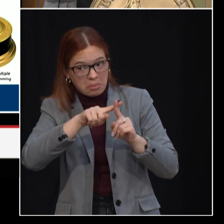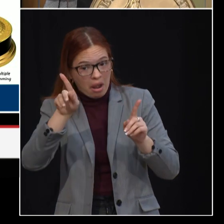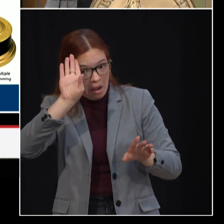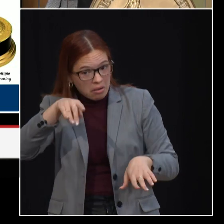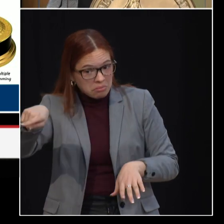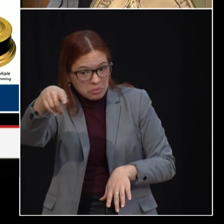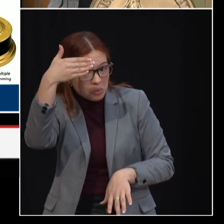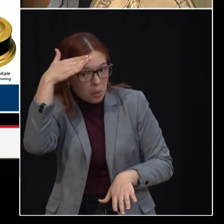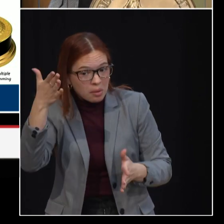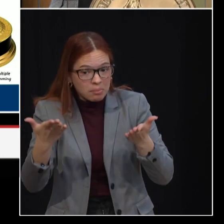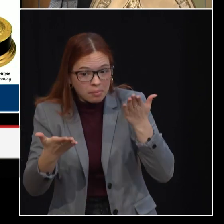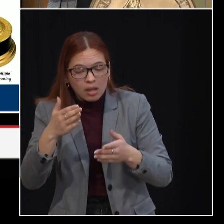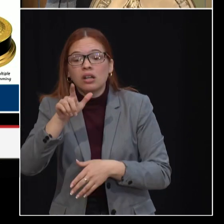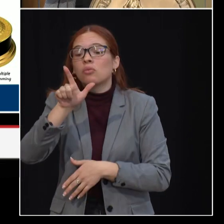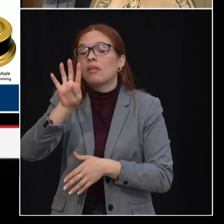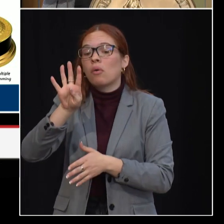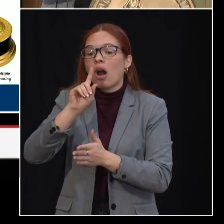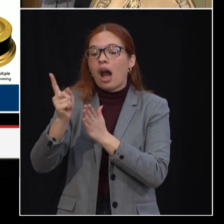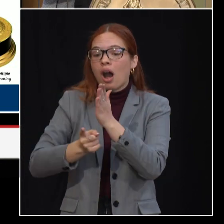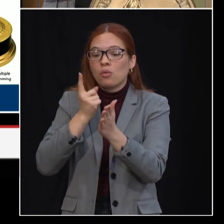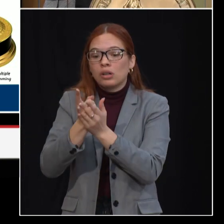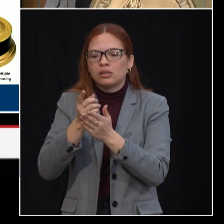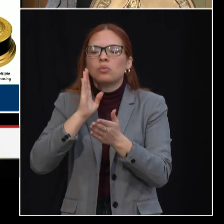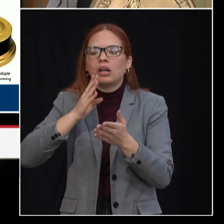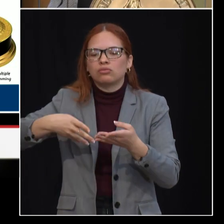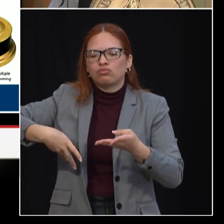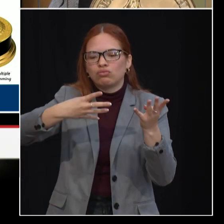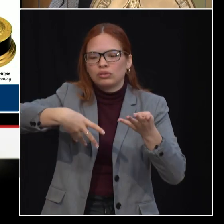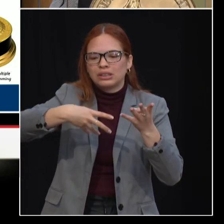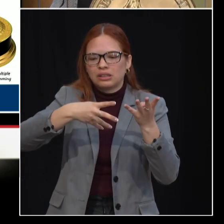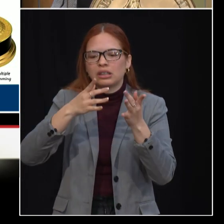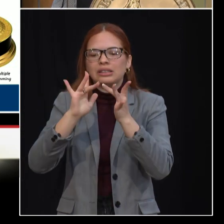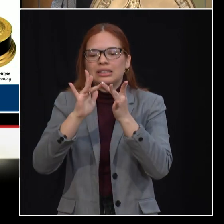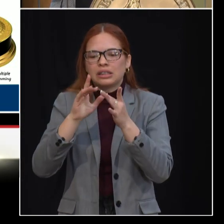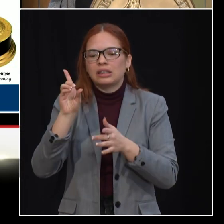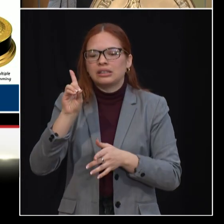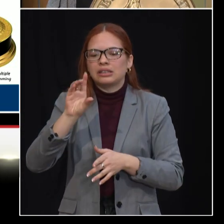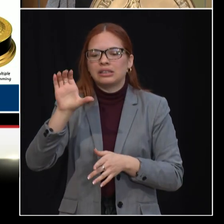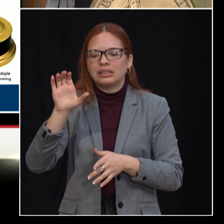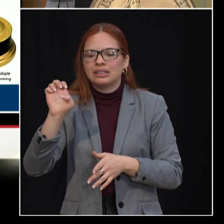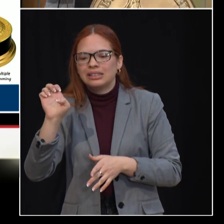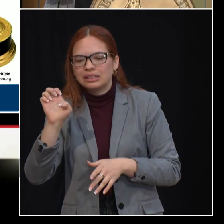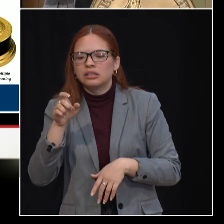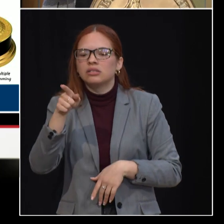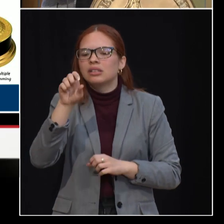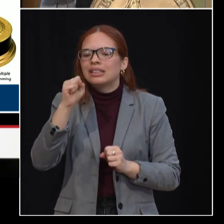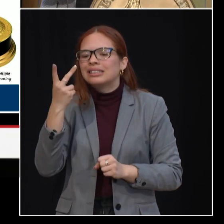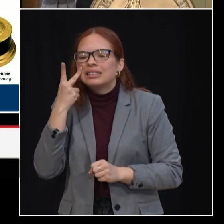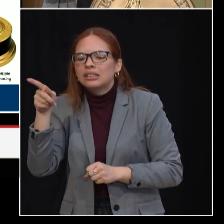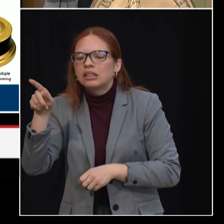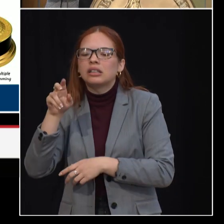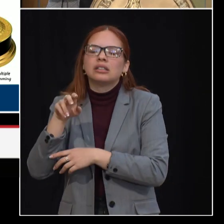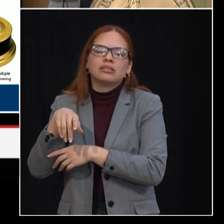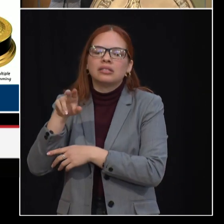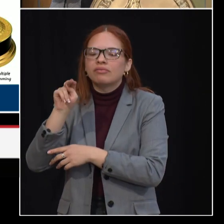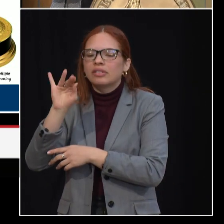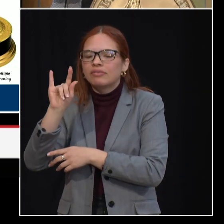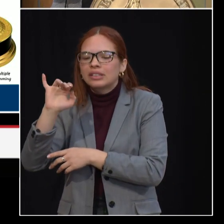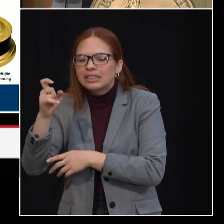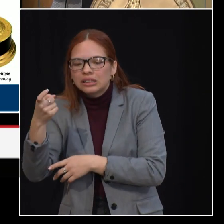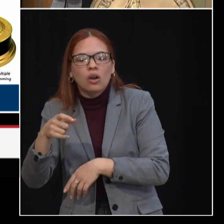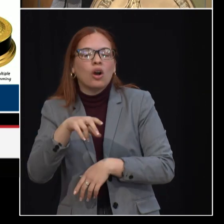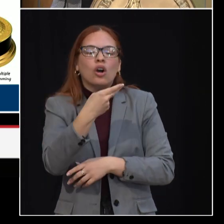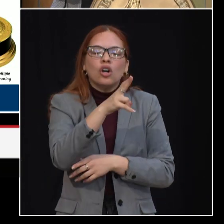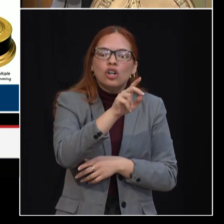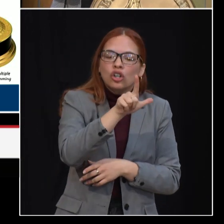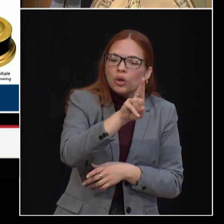24-hour streaming network, DCE. So while you're flipping through Netflix and Hulu, check out DCE. We also have a